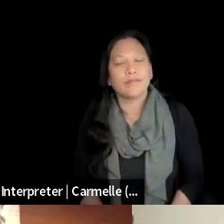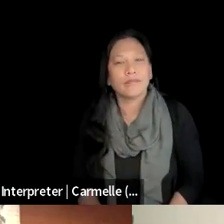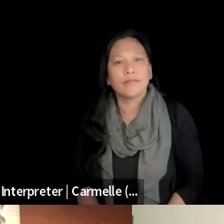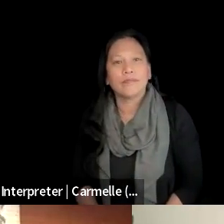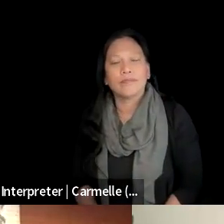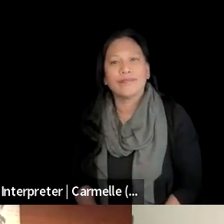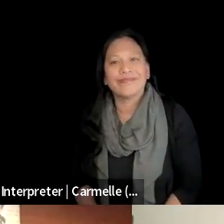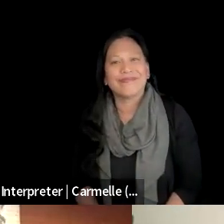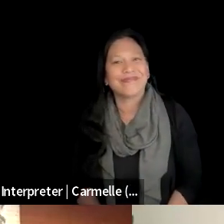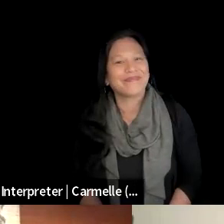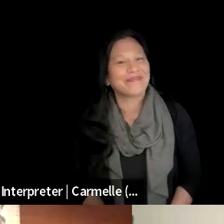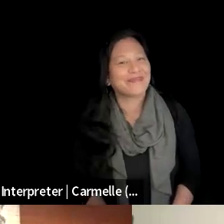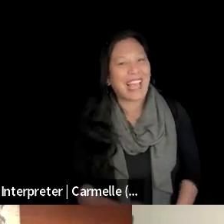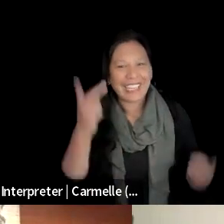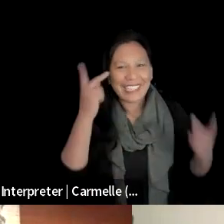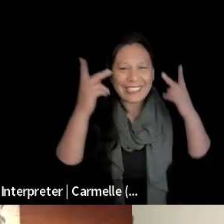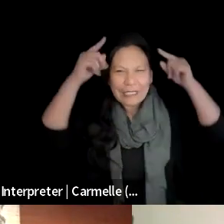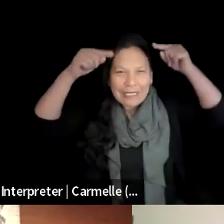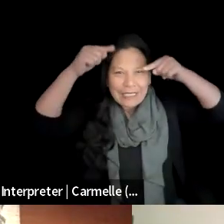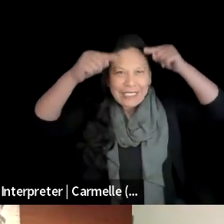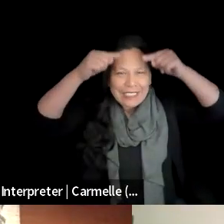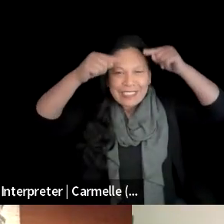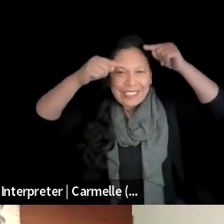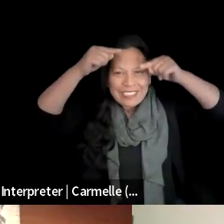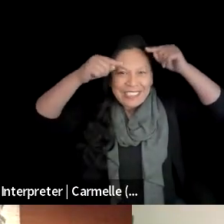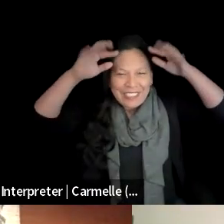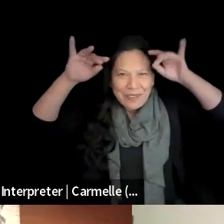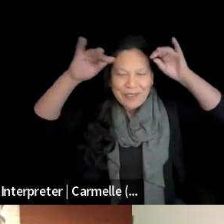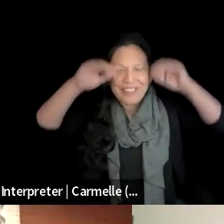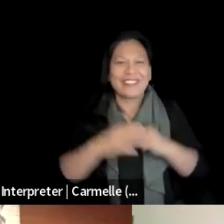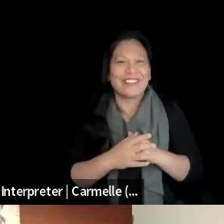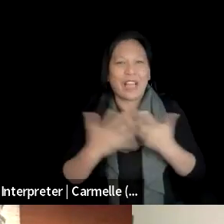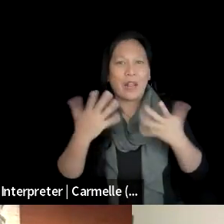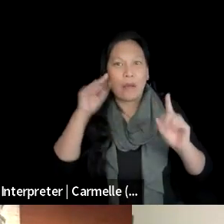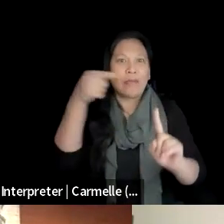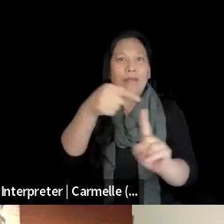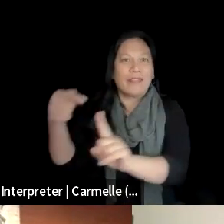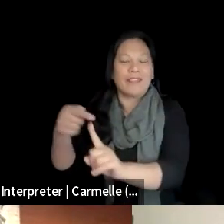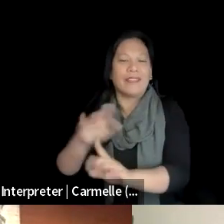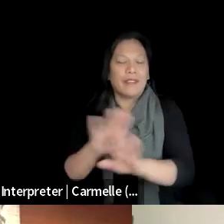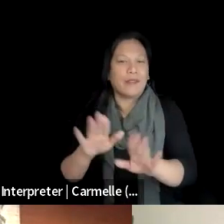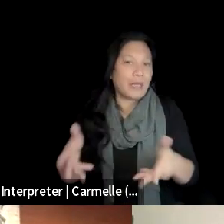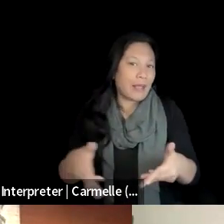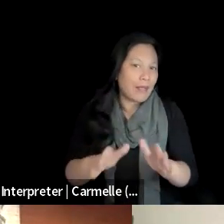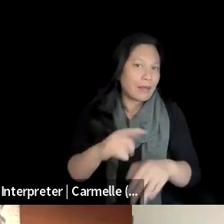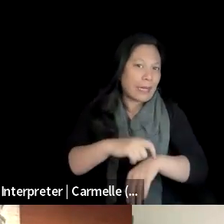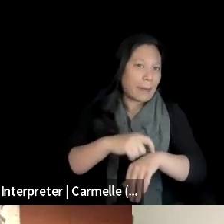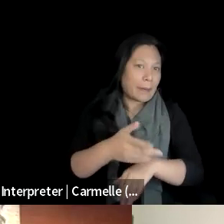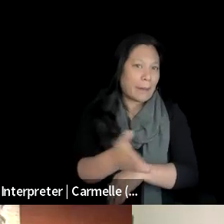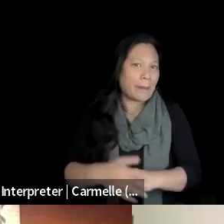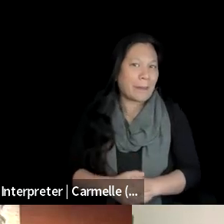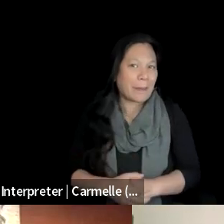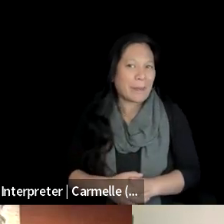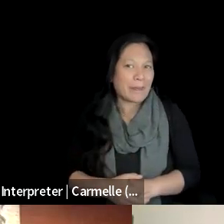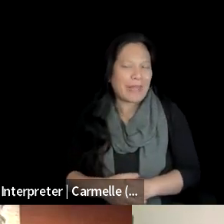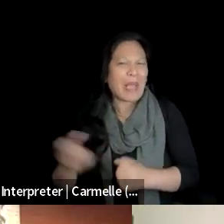Just because I see those clouds of thinking going on, but I don't need to put you on the spot. I just wanted to make sure there was space for that. I see lots